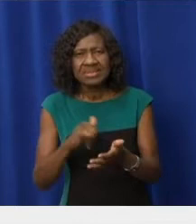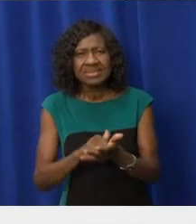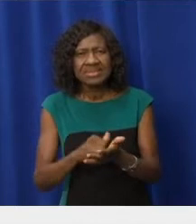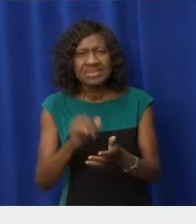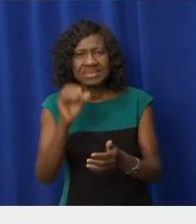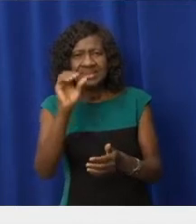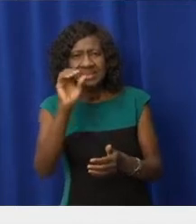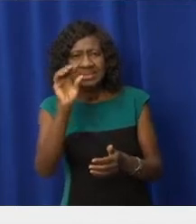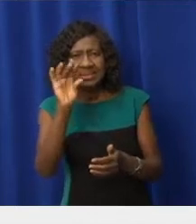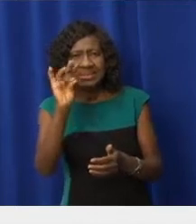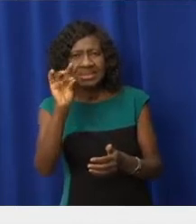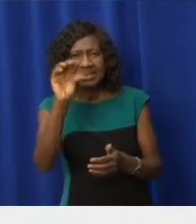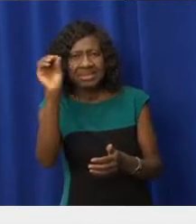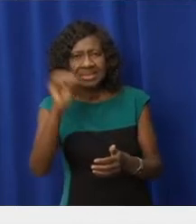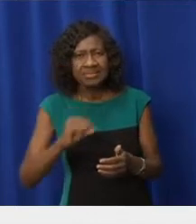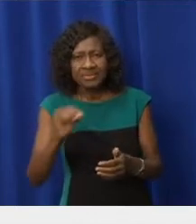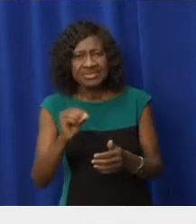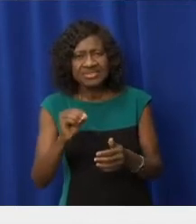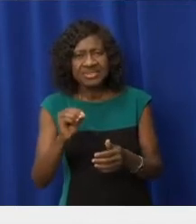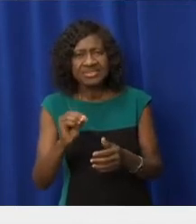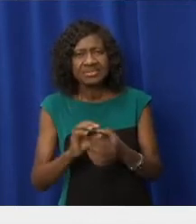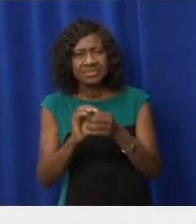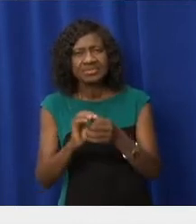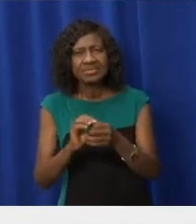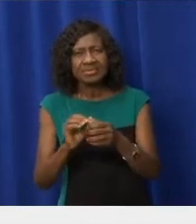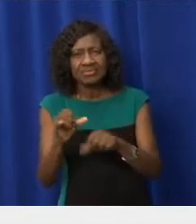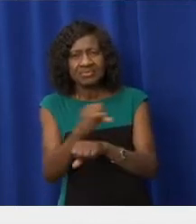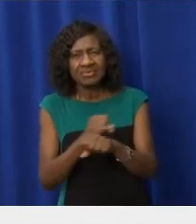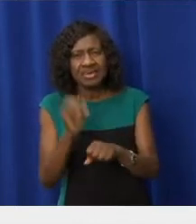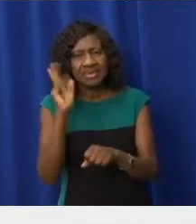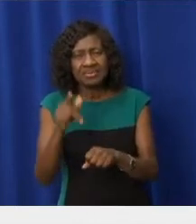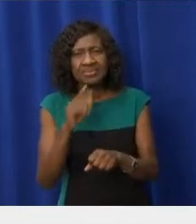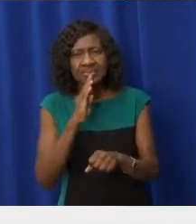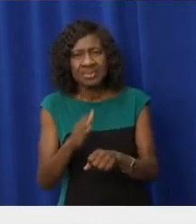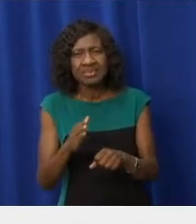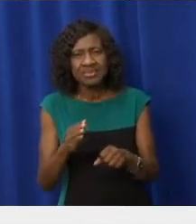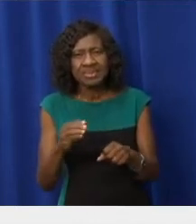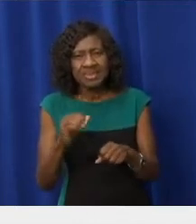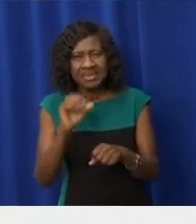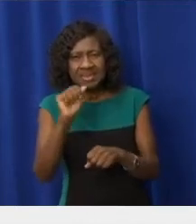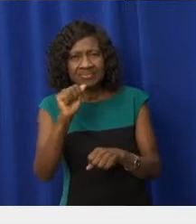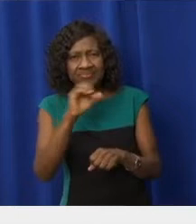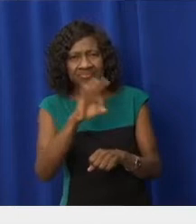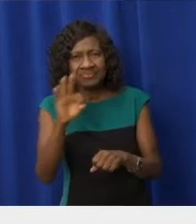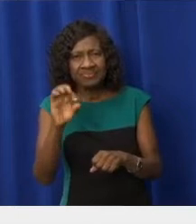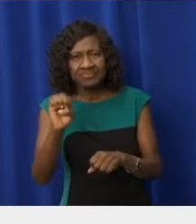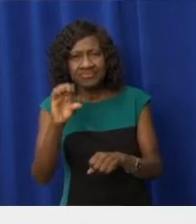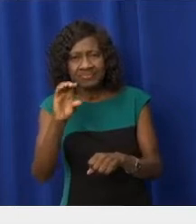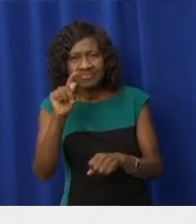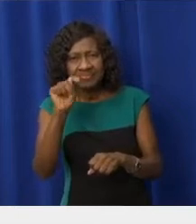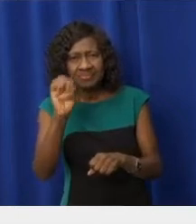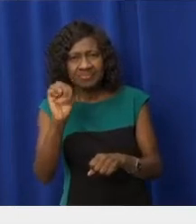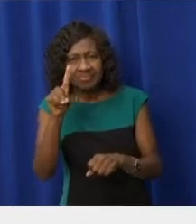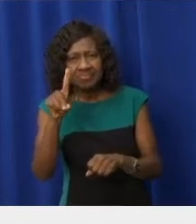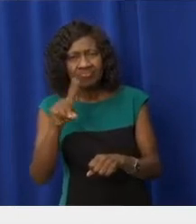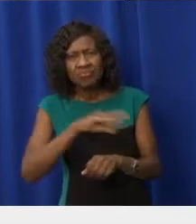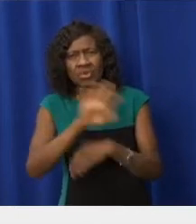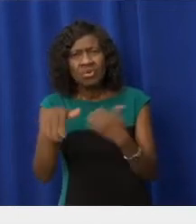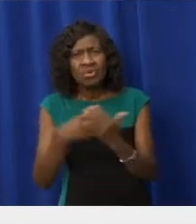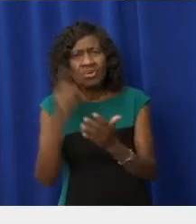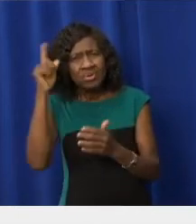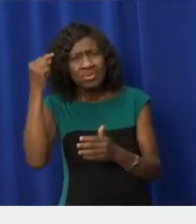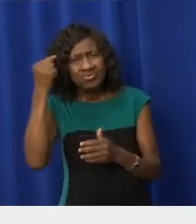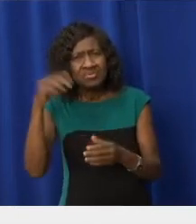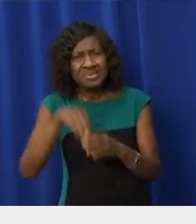be affected. That percentage is the same figure that governments around the world have been looking at in order